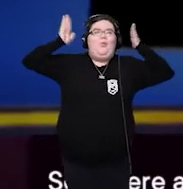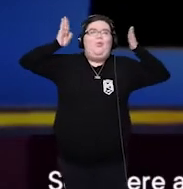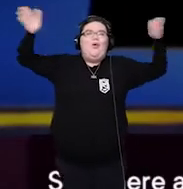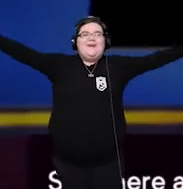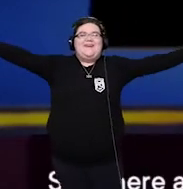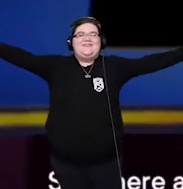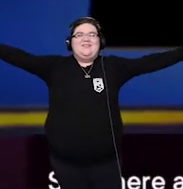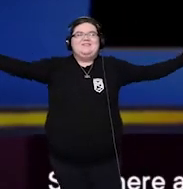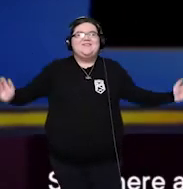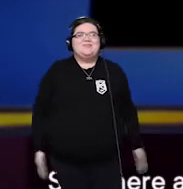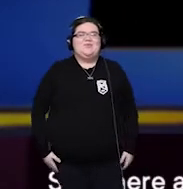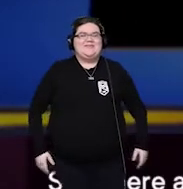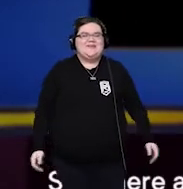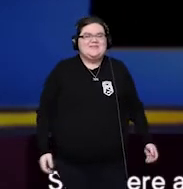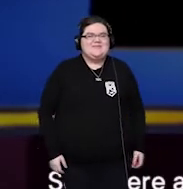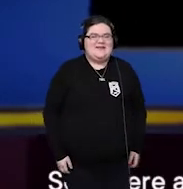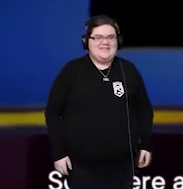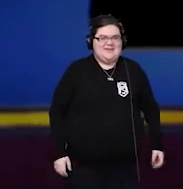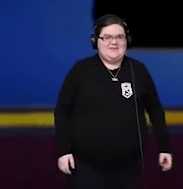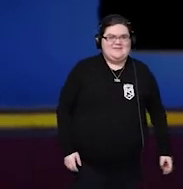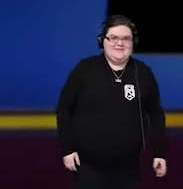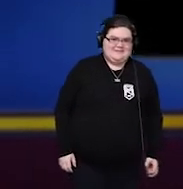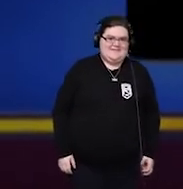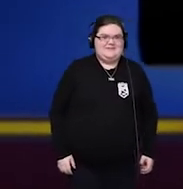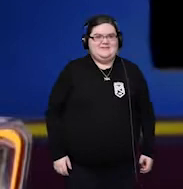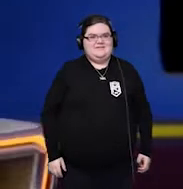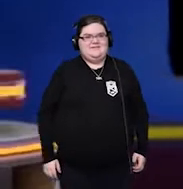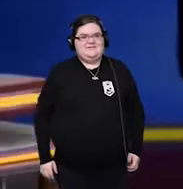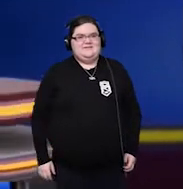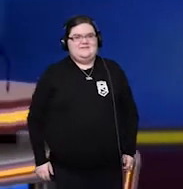pants. What did I tell you? That was number one, literally right there.